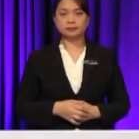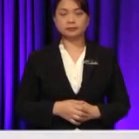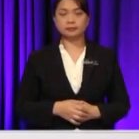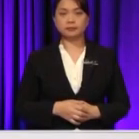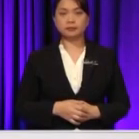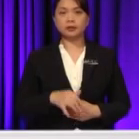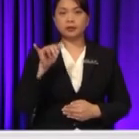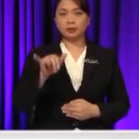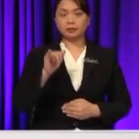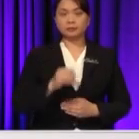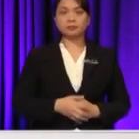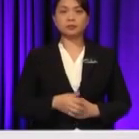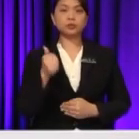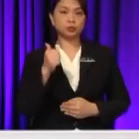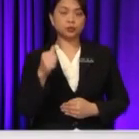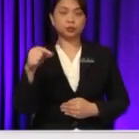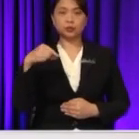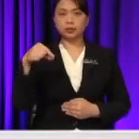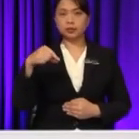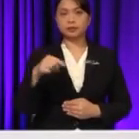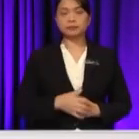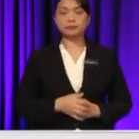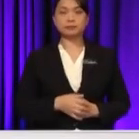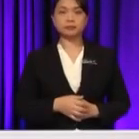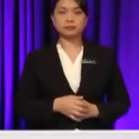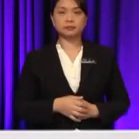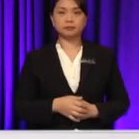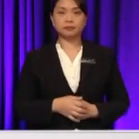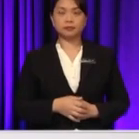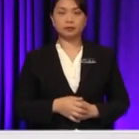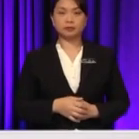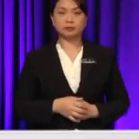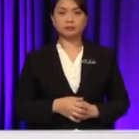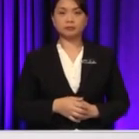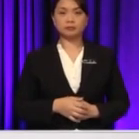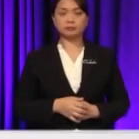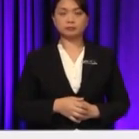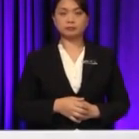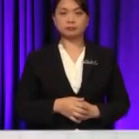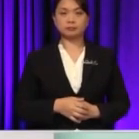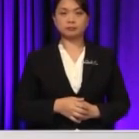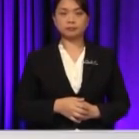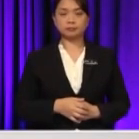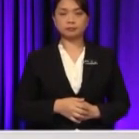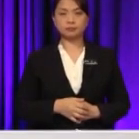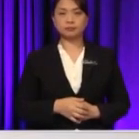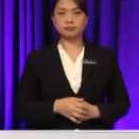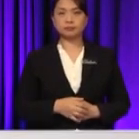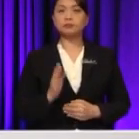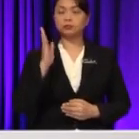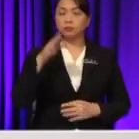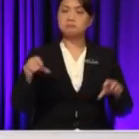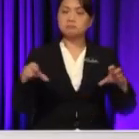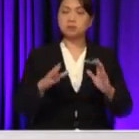Yes, good quality ingredients will make food tastier and healthier. Okay, so good quality ingredients will make our